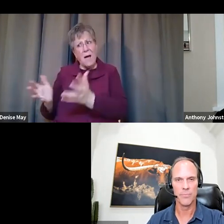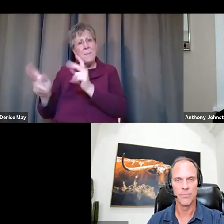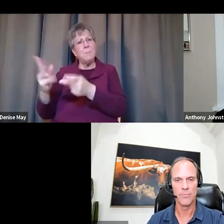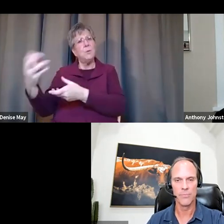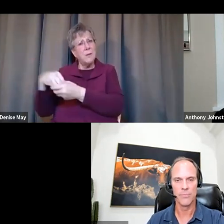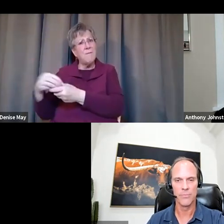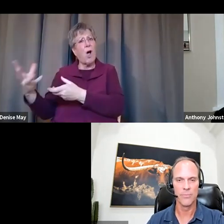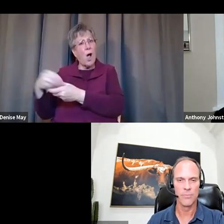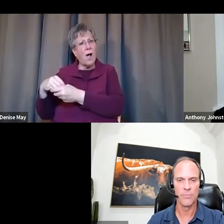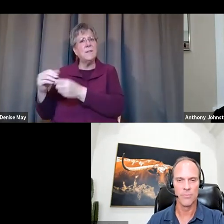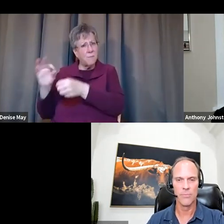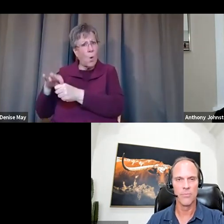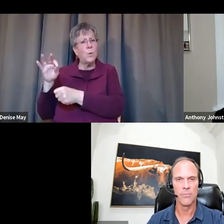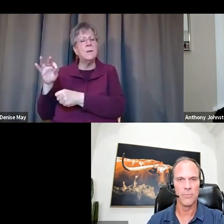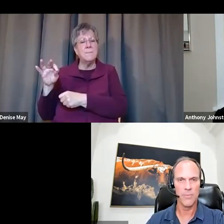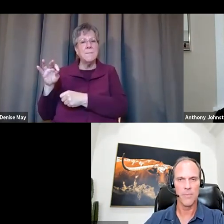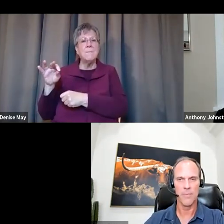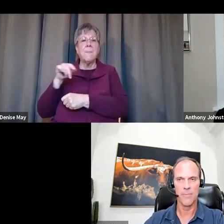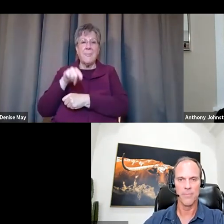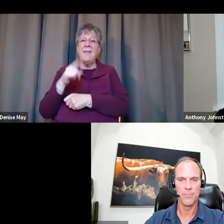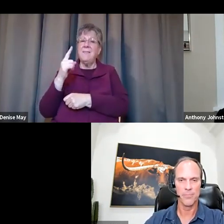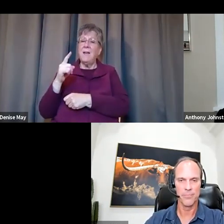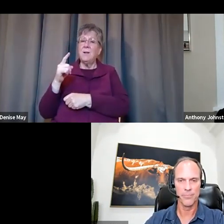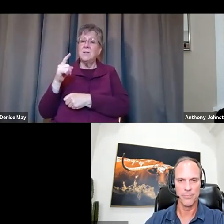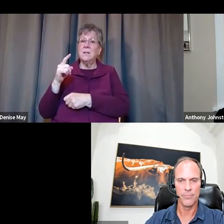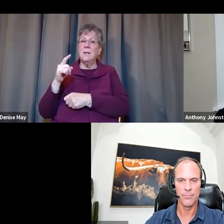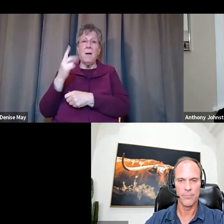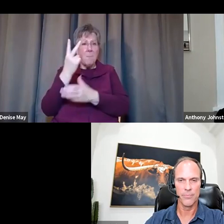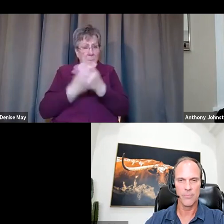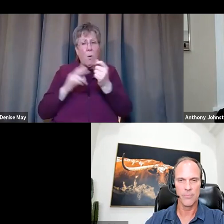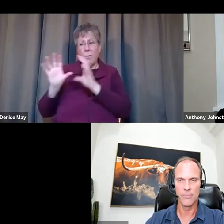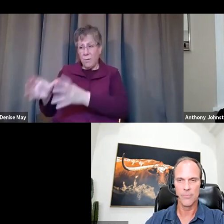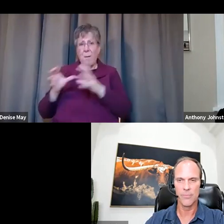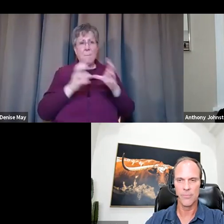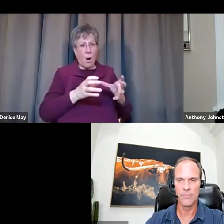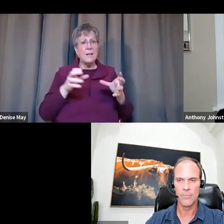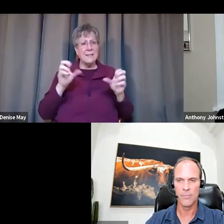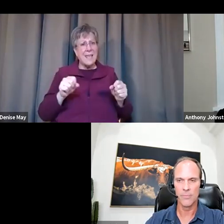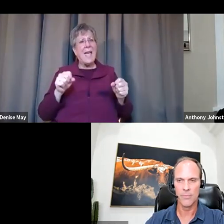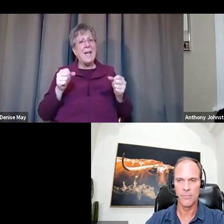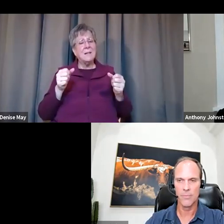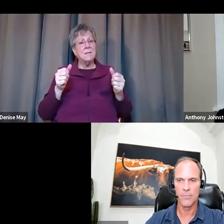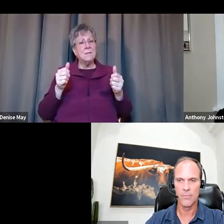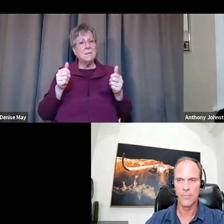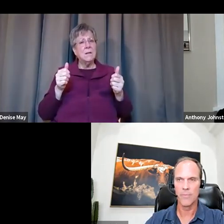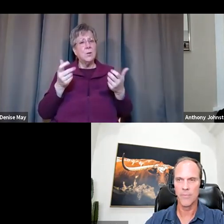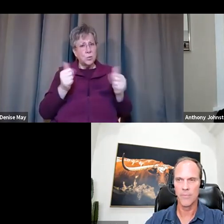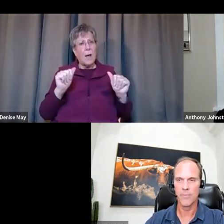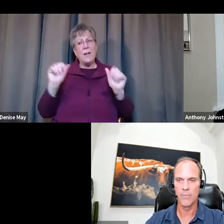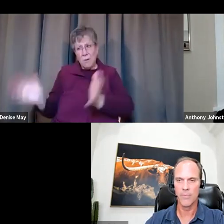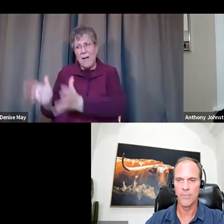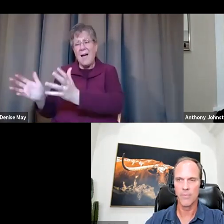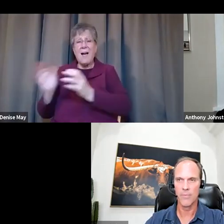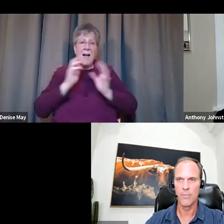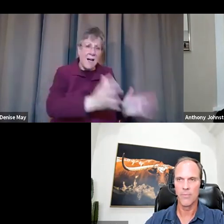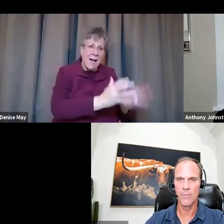successful at mobilizing those supporters. There's a path for both parties to find that, and they do at that level. We don't see that.